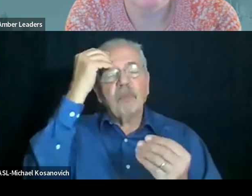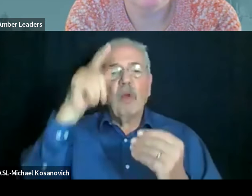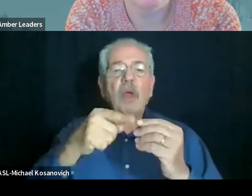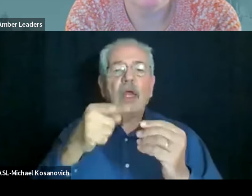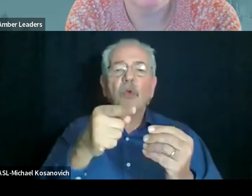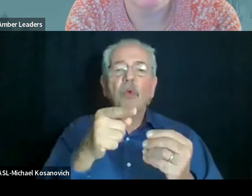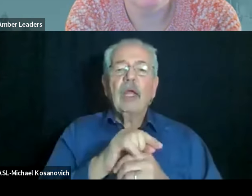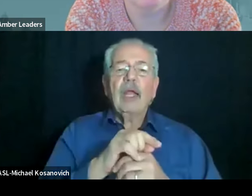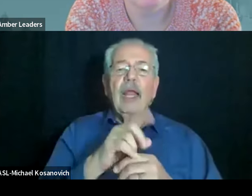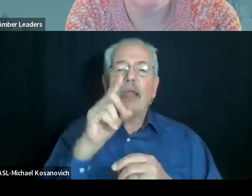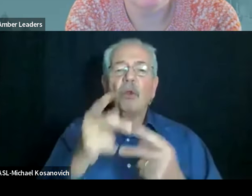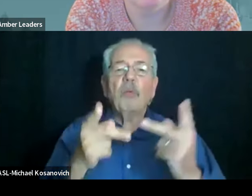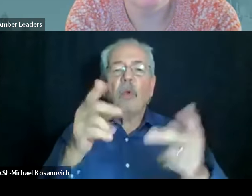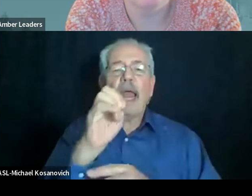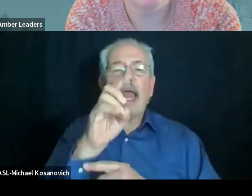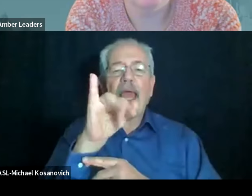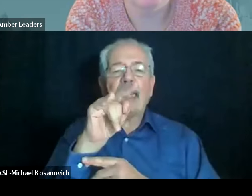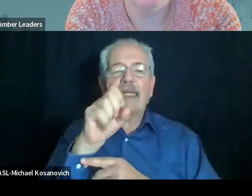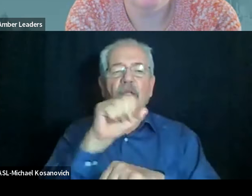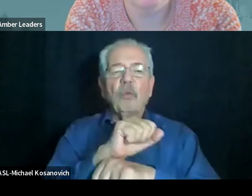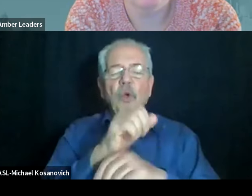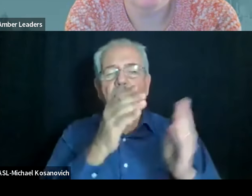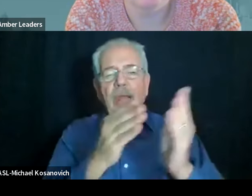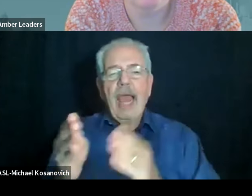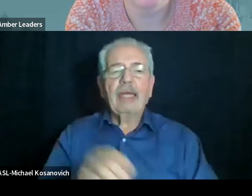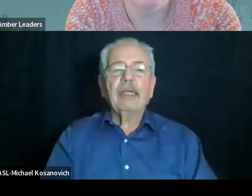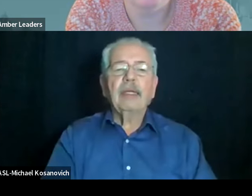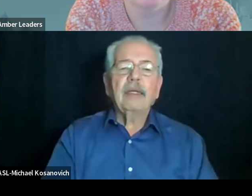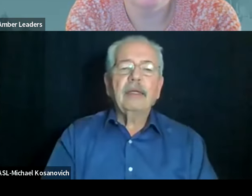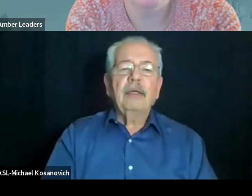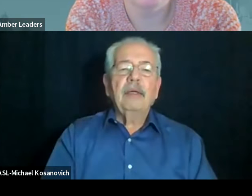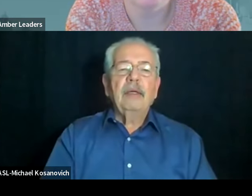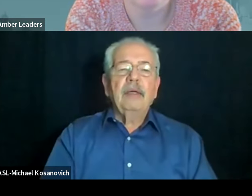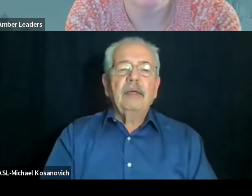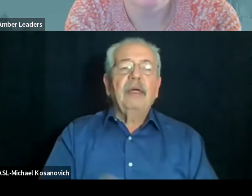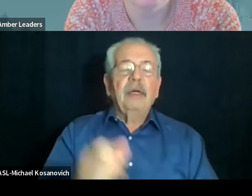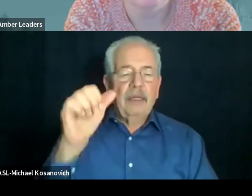making proposed edits to the work plan that you want to make sure we call out?